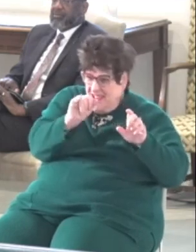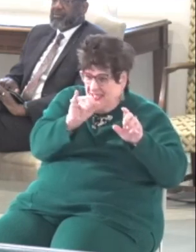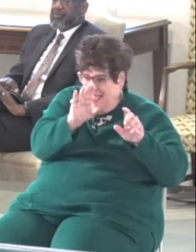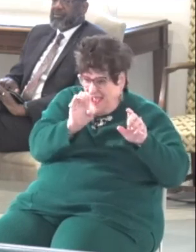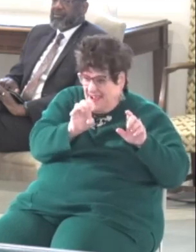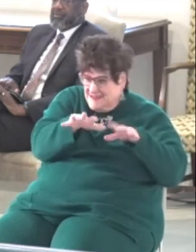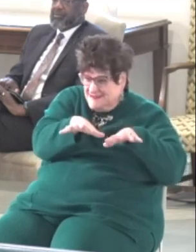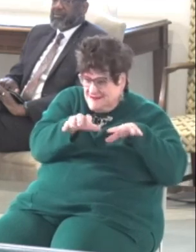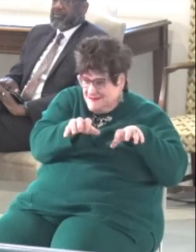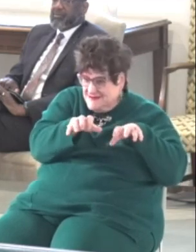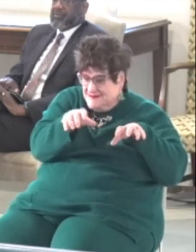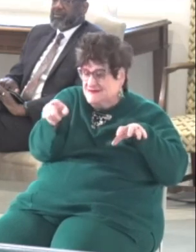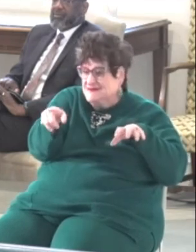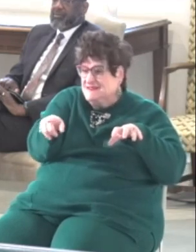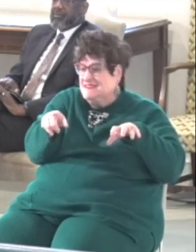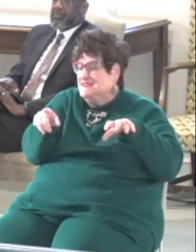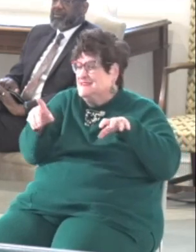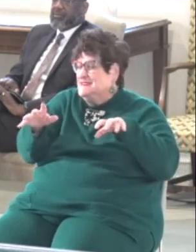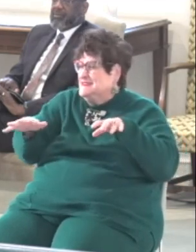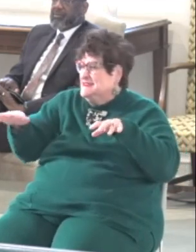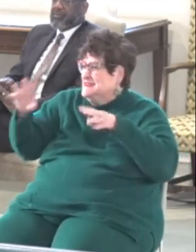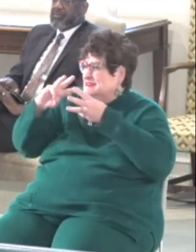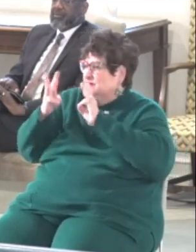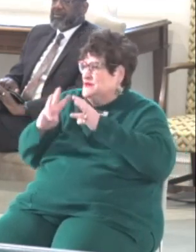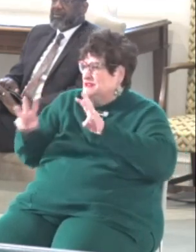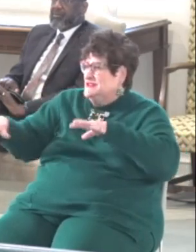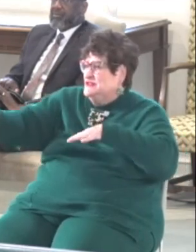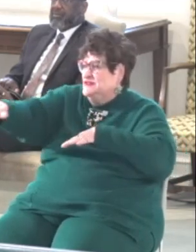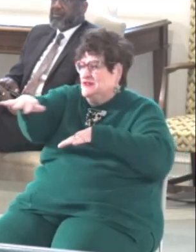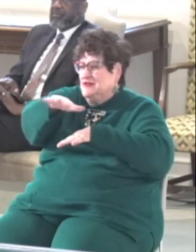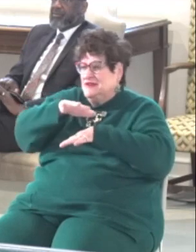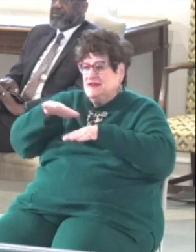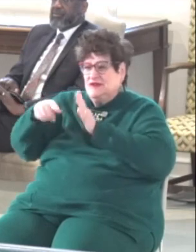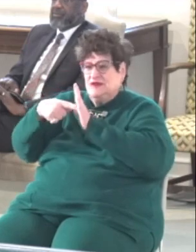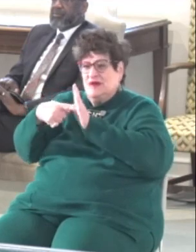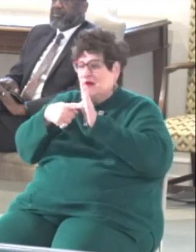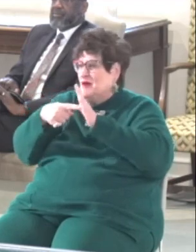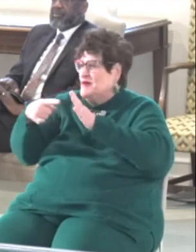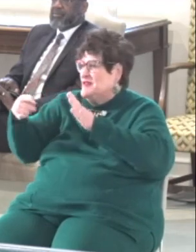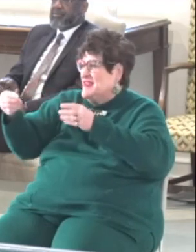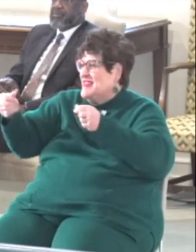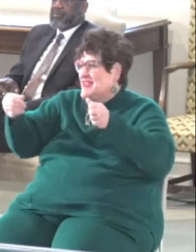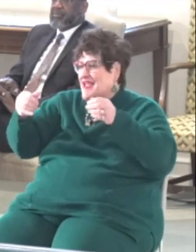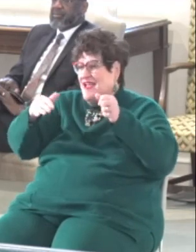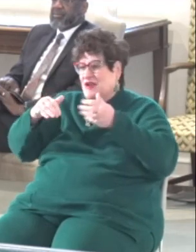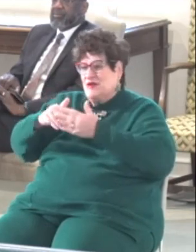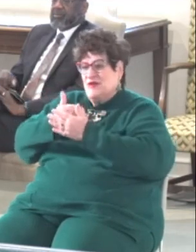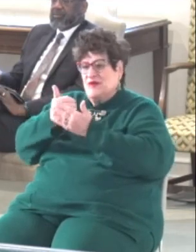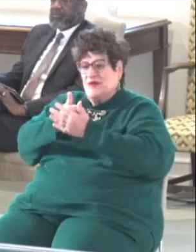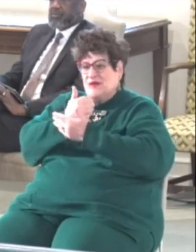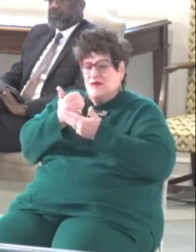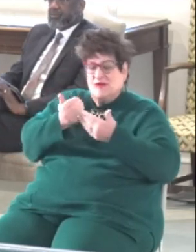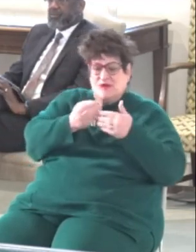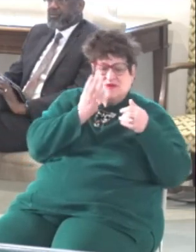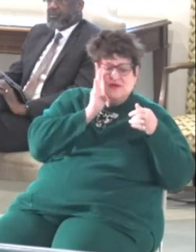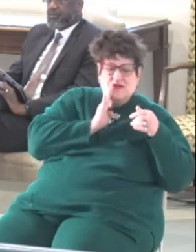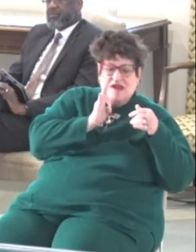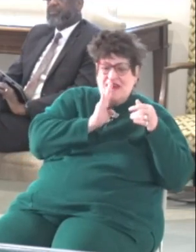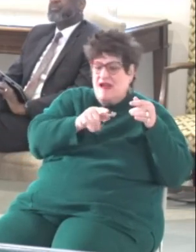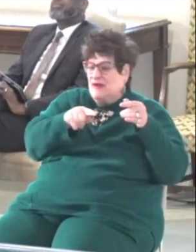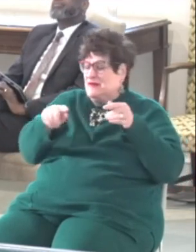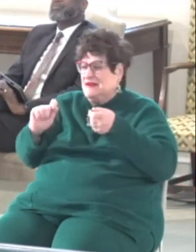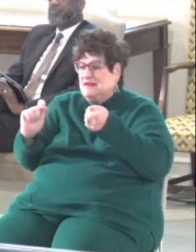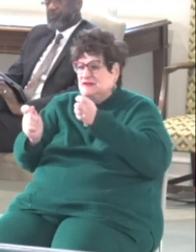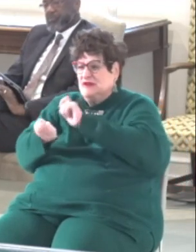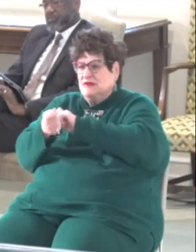revealed the land, it revealed the land in new ways. With the trees stripped bare, the grass growing brown, the sounds changed